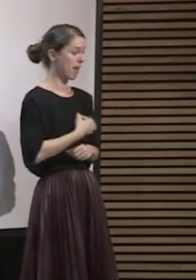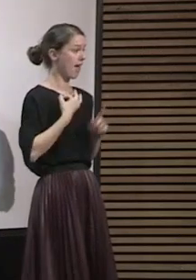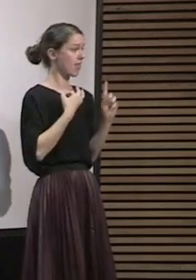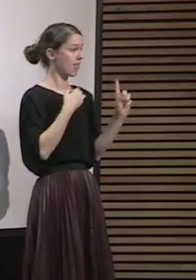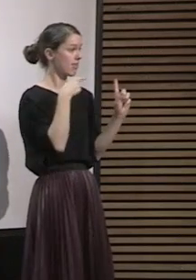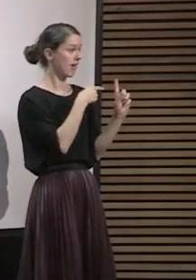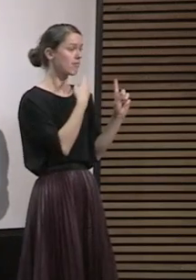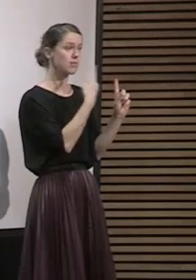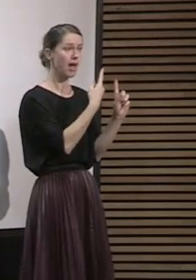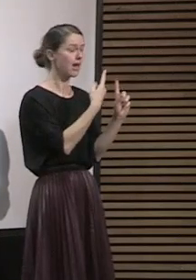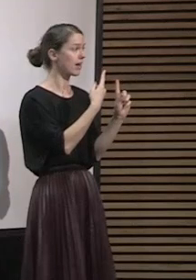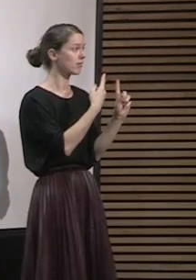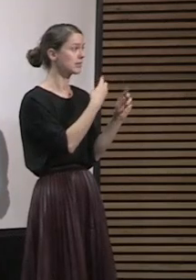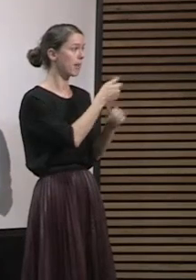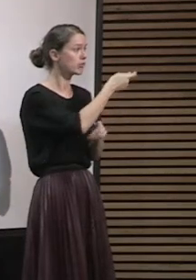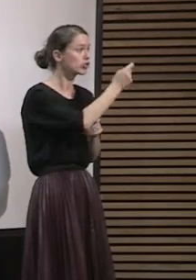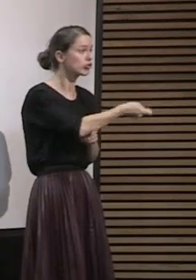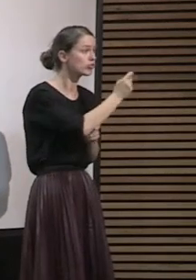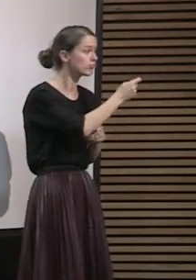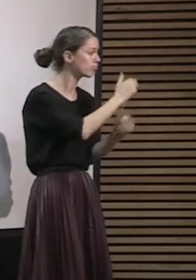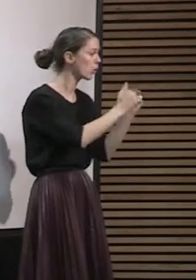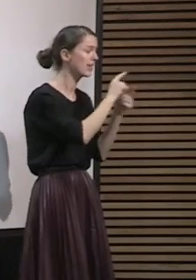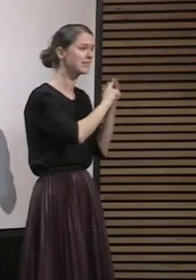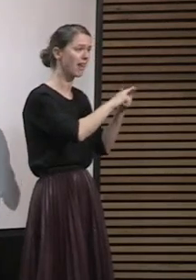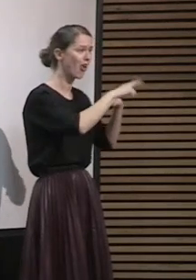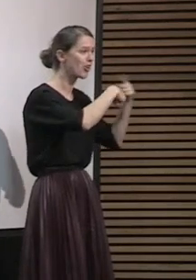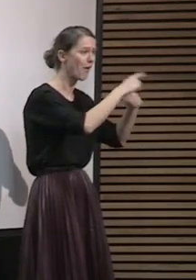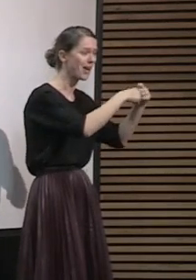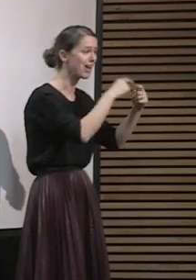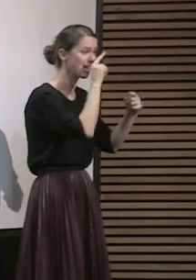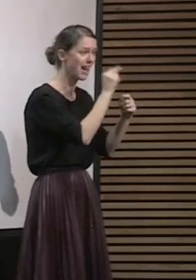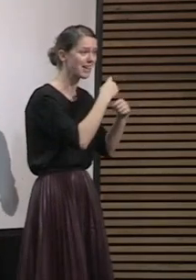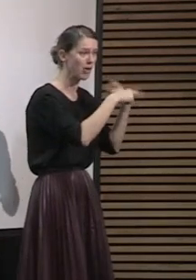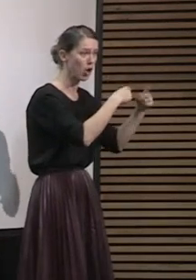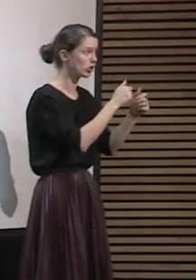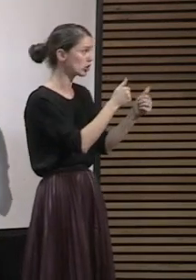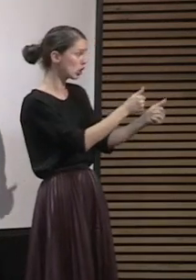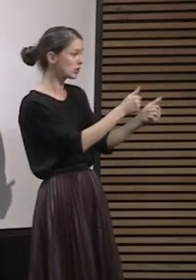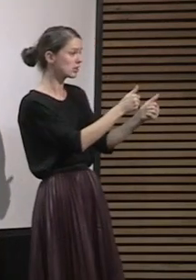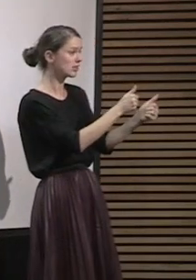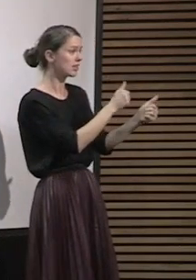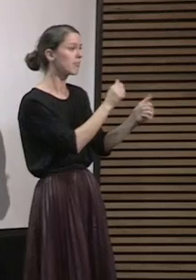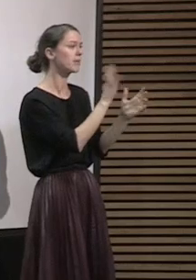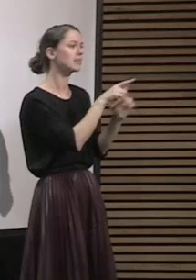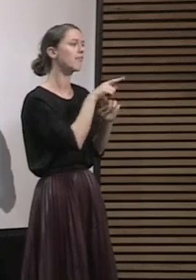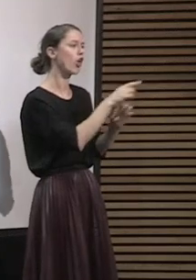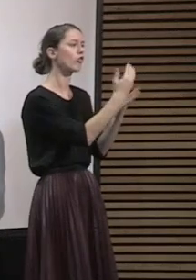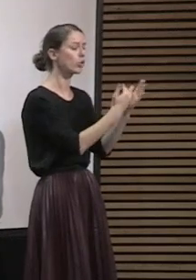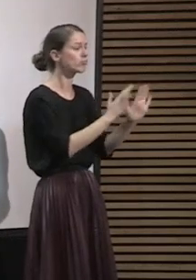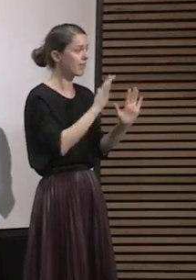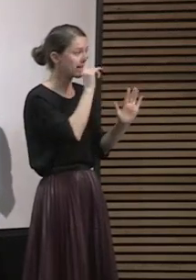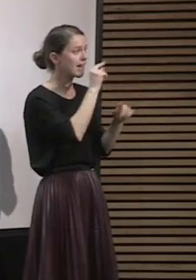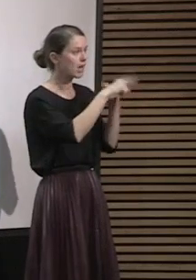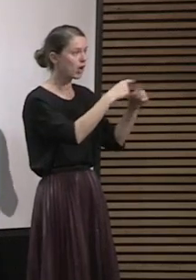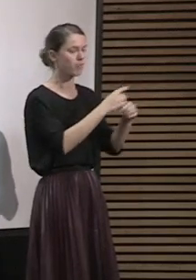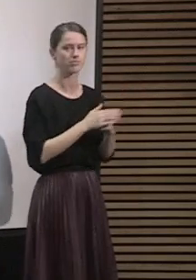on construction sites outside his window. So there are a lot of things happening. That's good as long as they continue to happen safely. Minister,